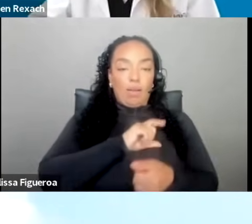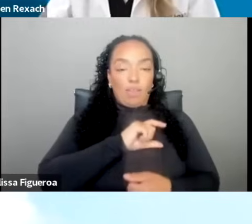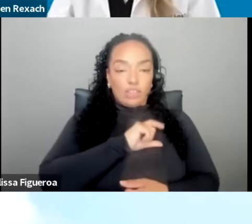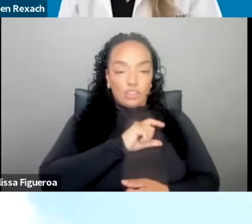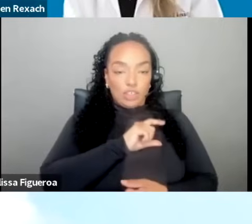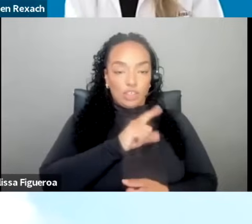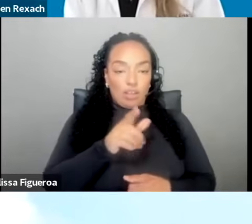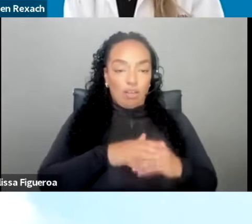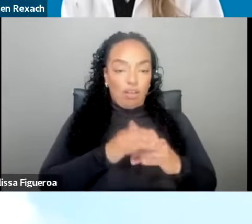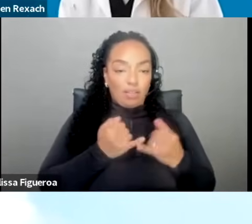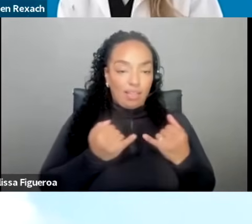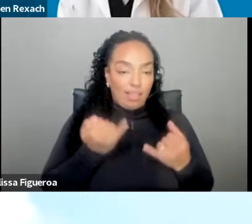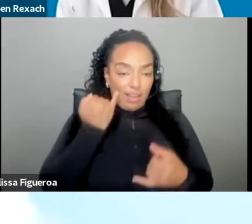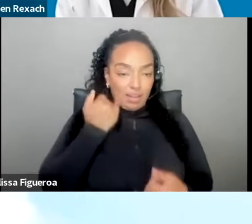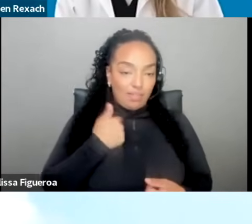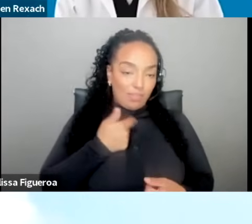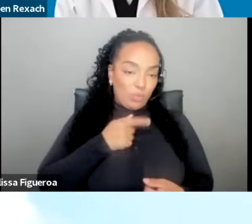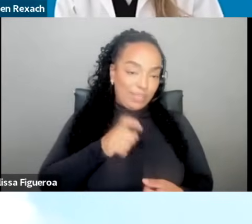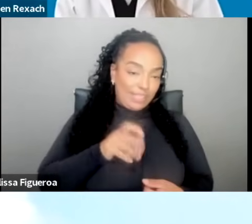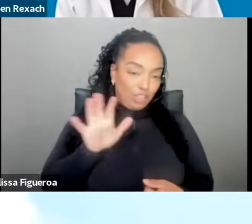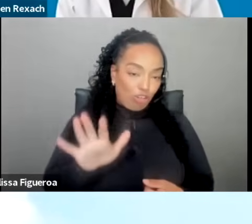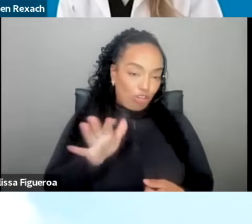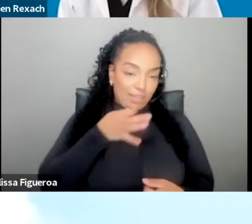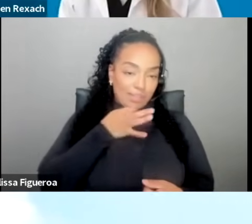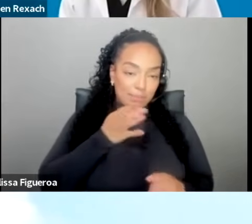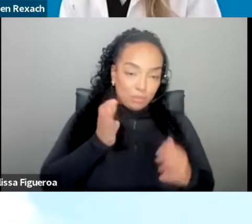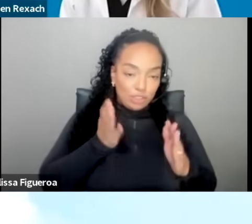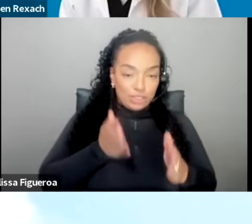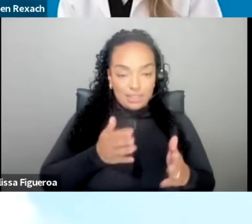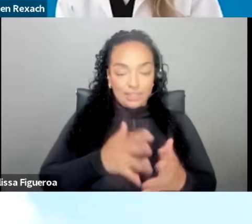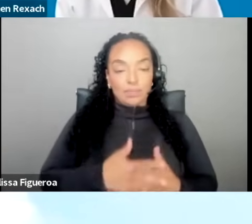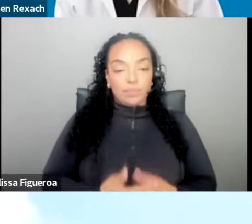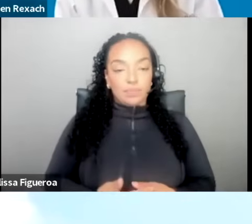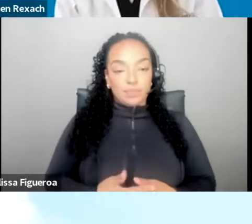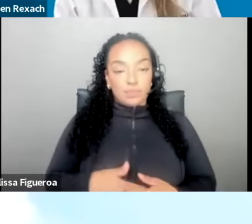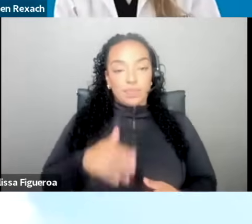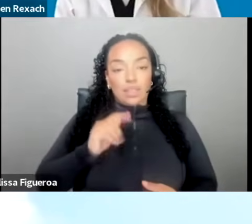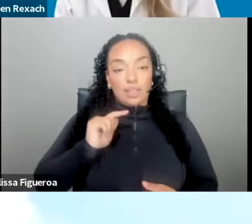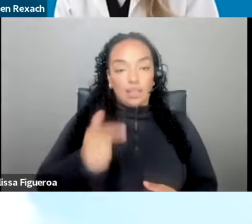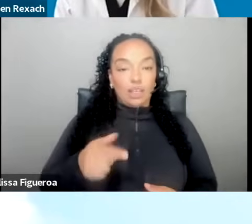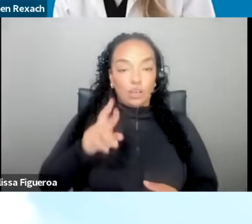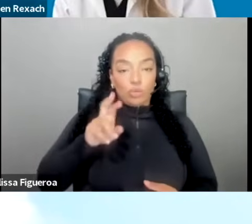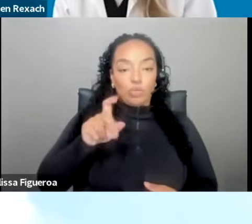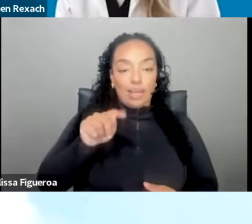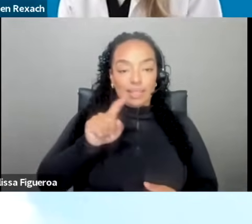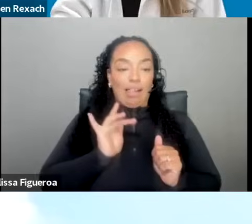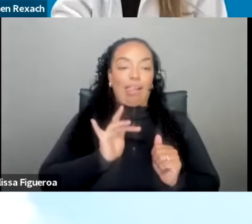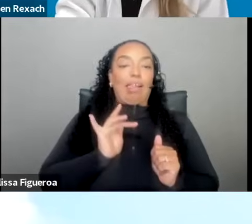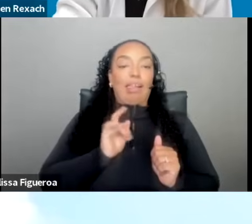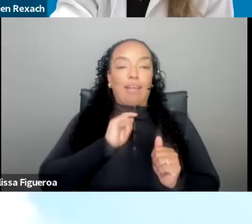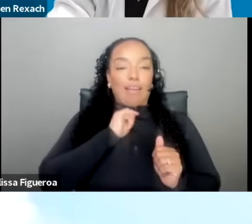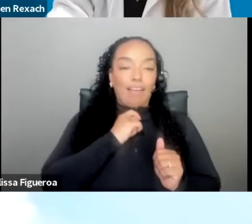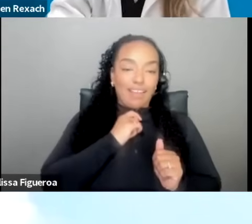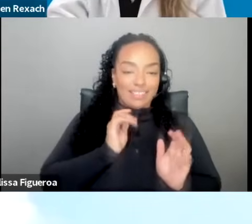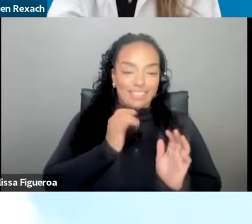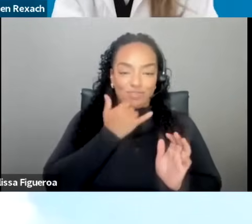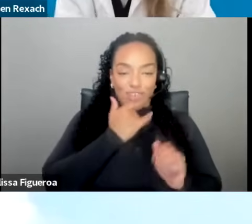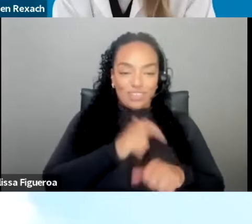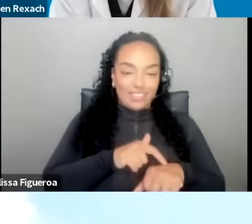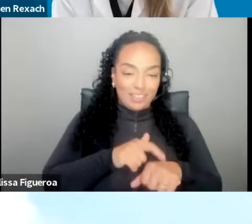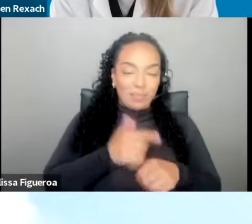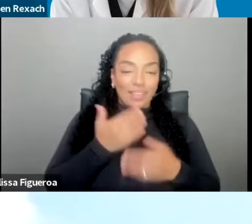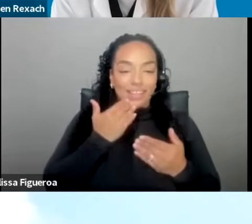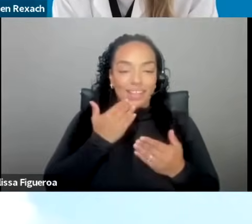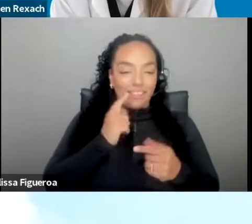we need her expertise as well. Let's go to Dr. Rexak, Mount San Antonio College. Thank you very much for an